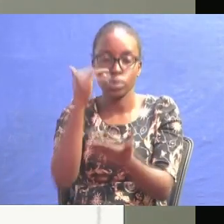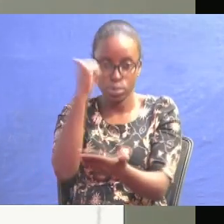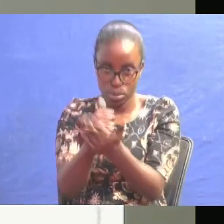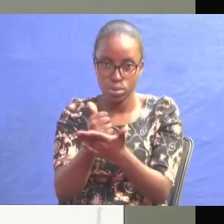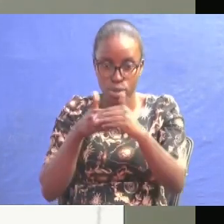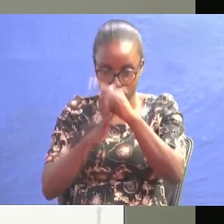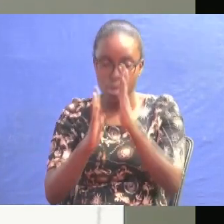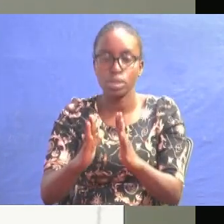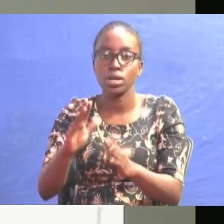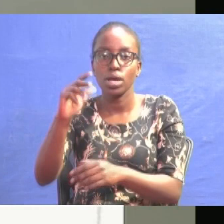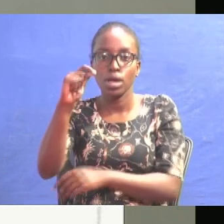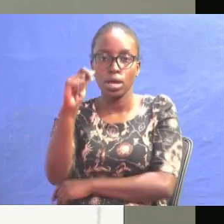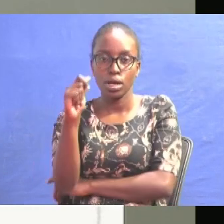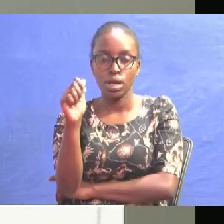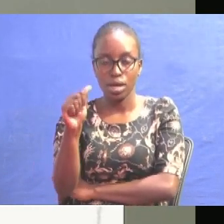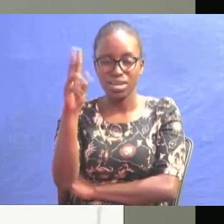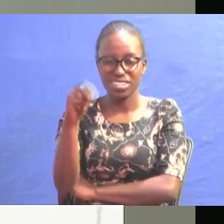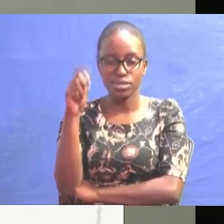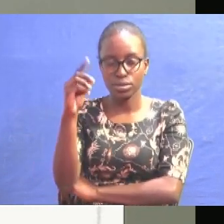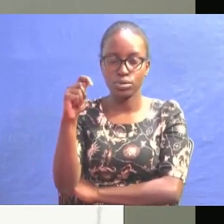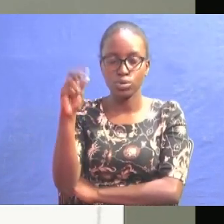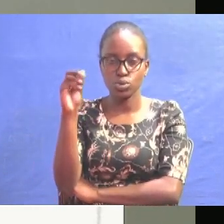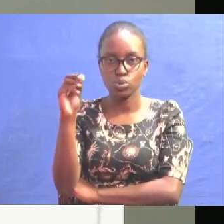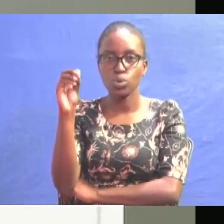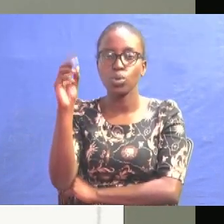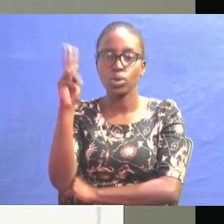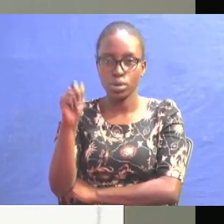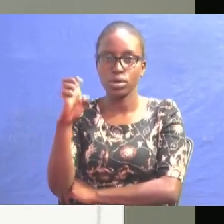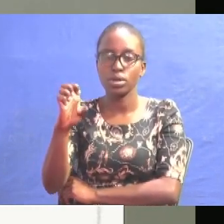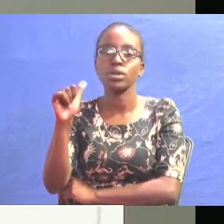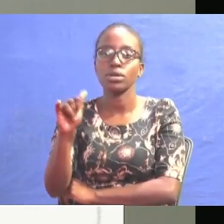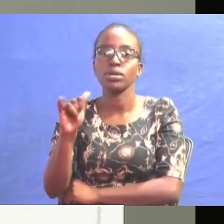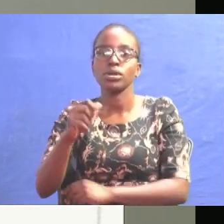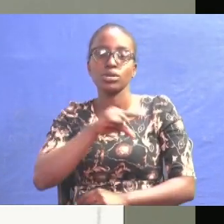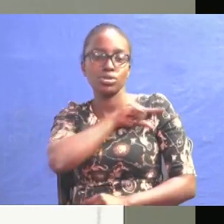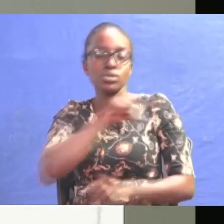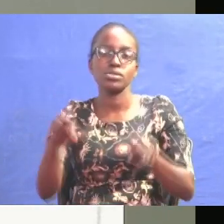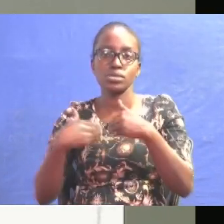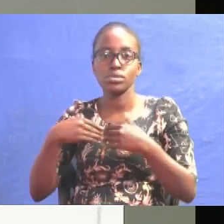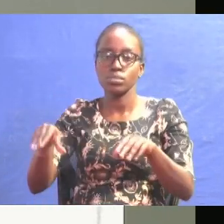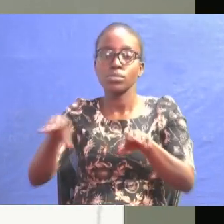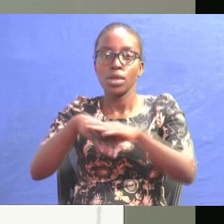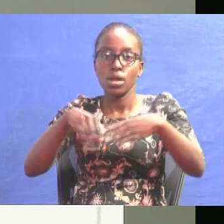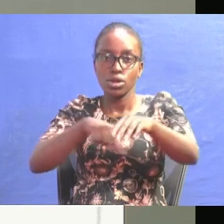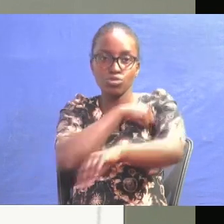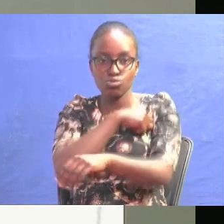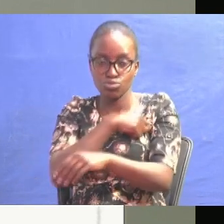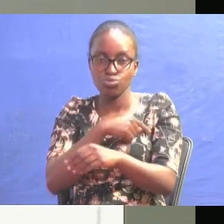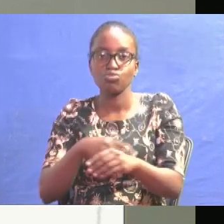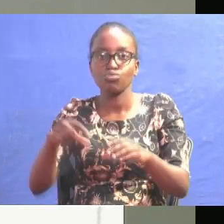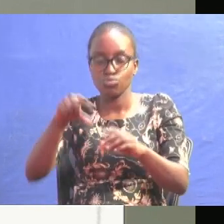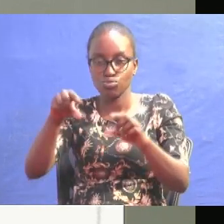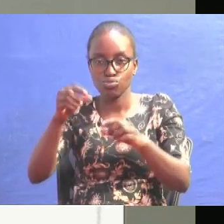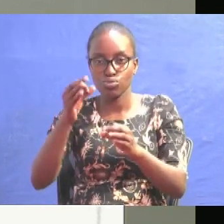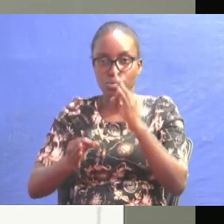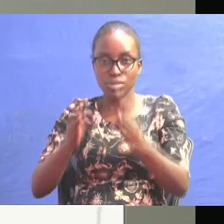Attorney General, and we have the Chief Justice. So it's evident that women are taking into the leadership spaces, and I think it's